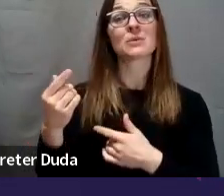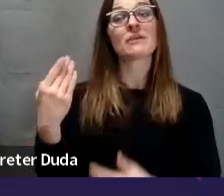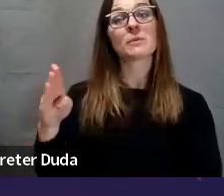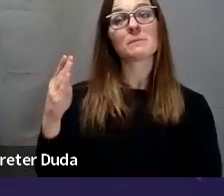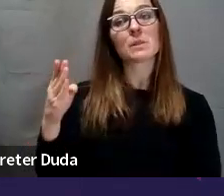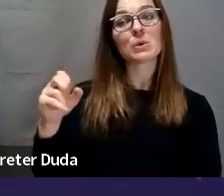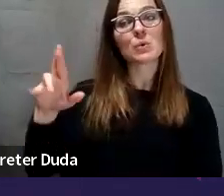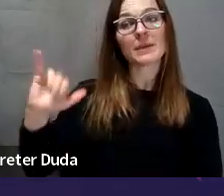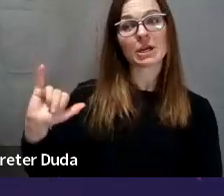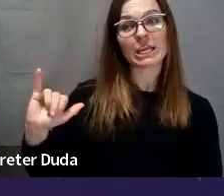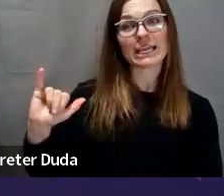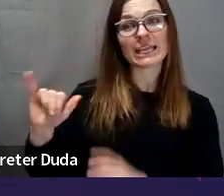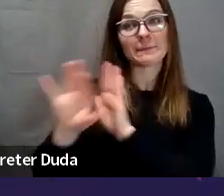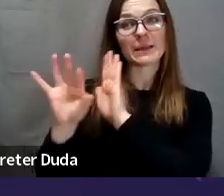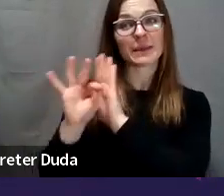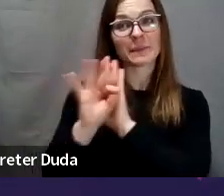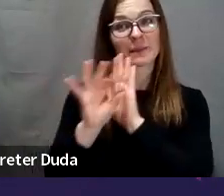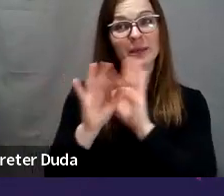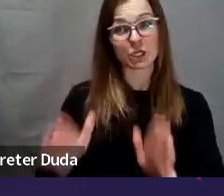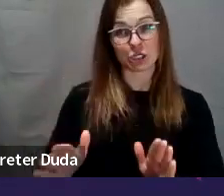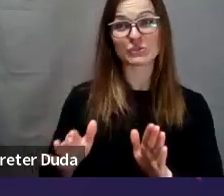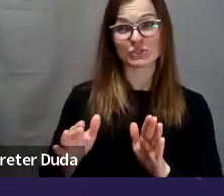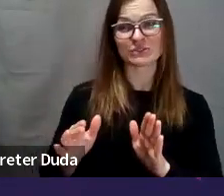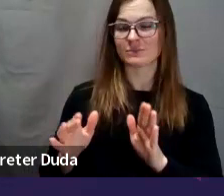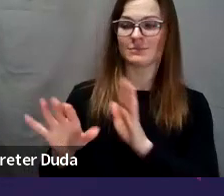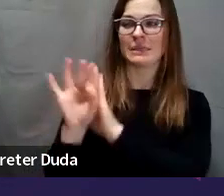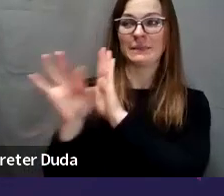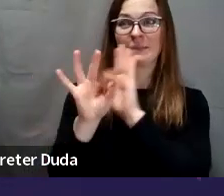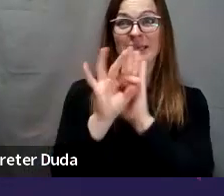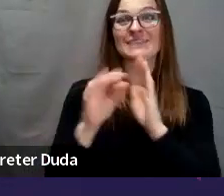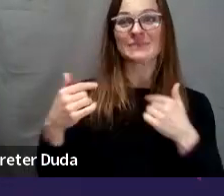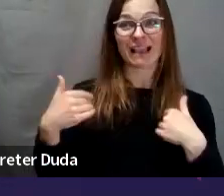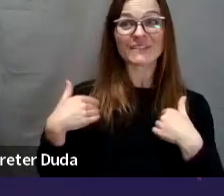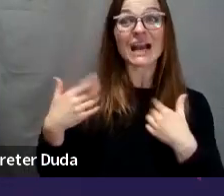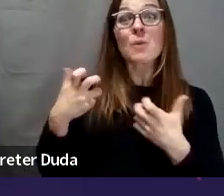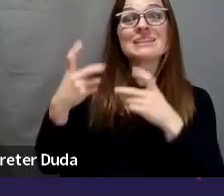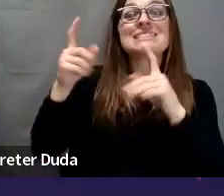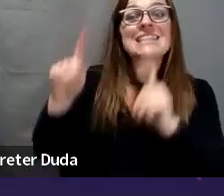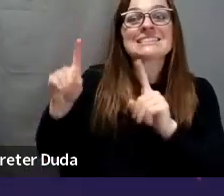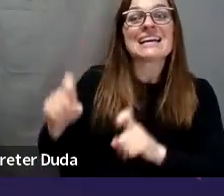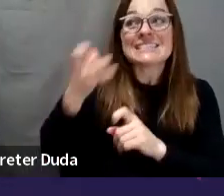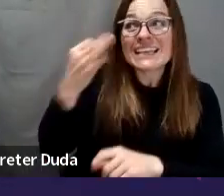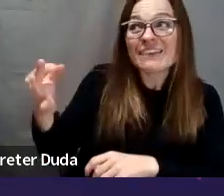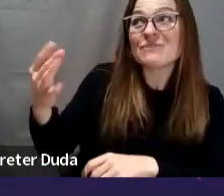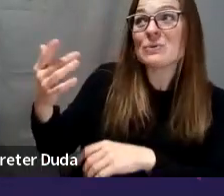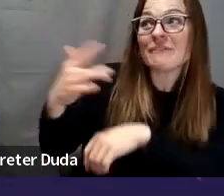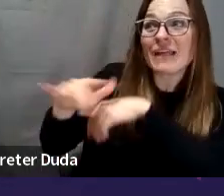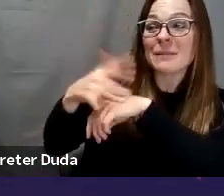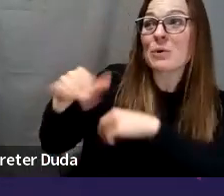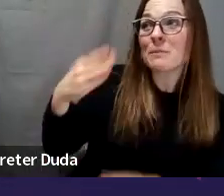pickers as well in our inventory, which I really want to test them out. So if you have You might blueberries just in need your to garden, stop